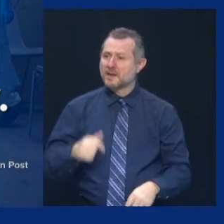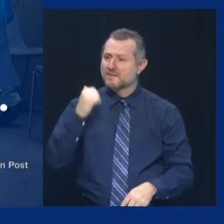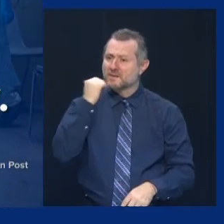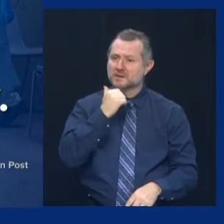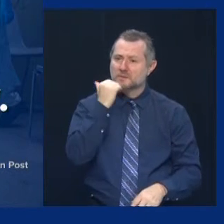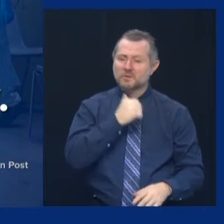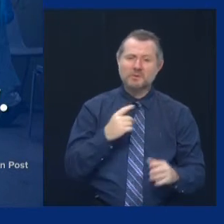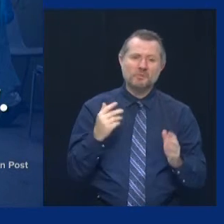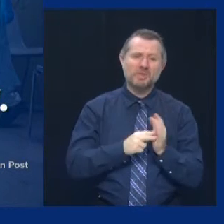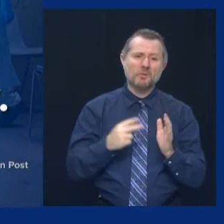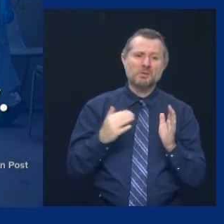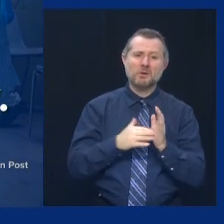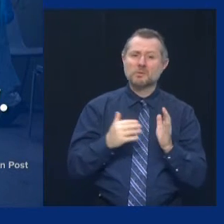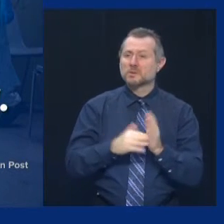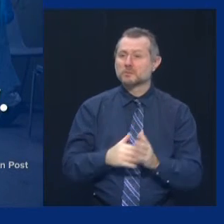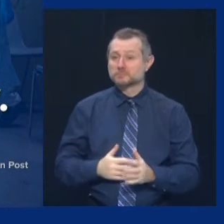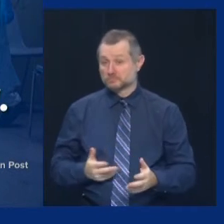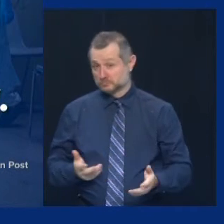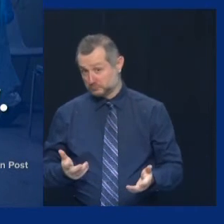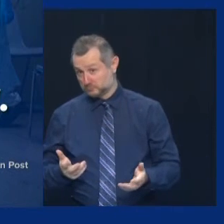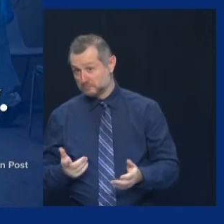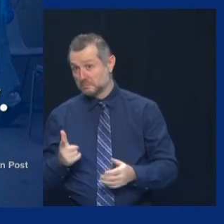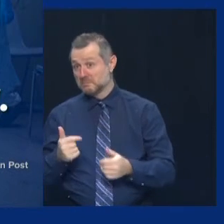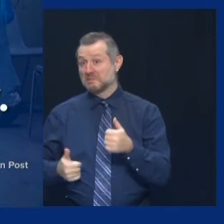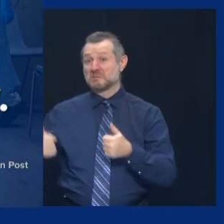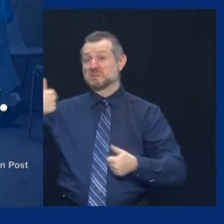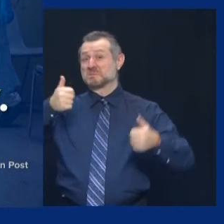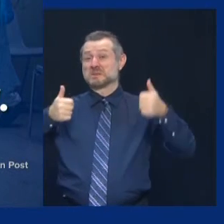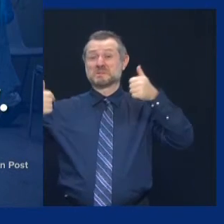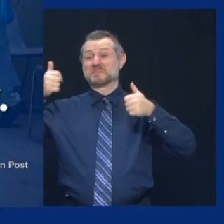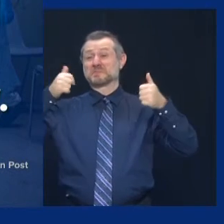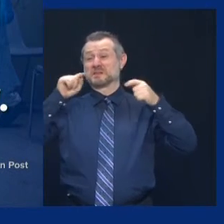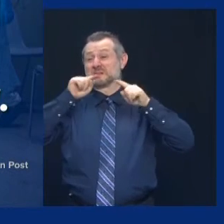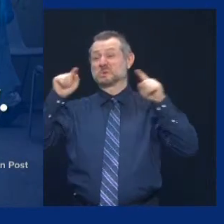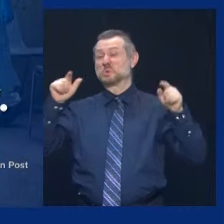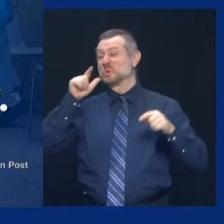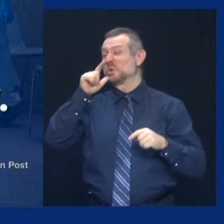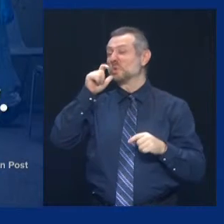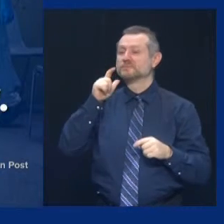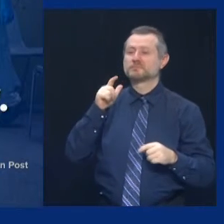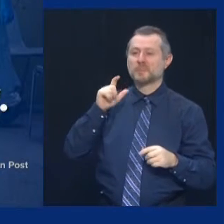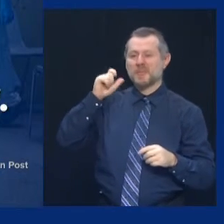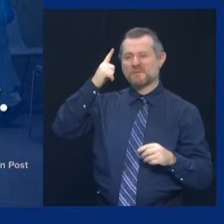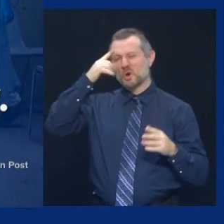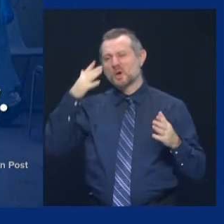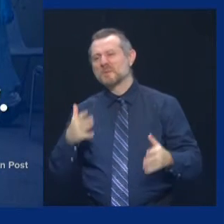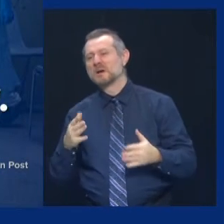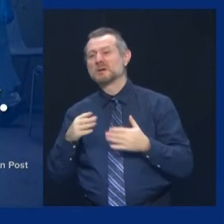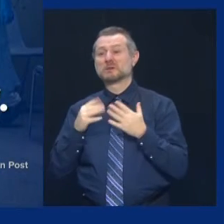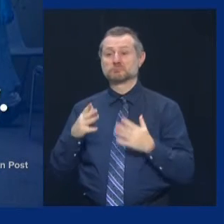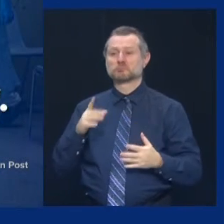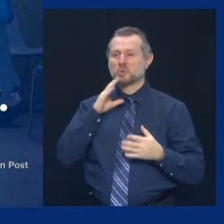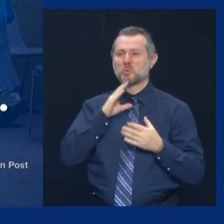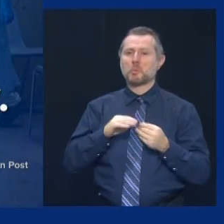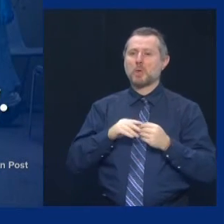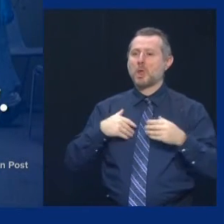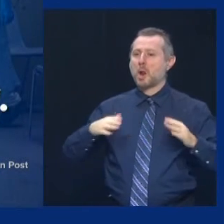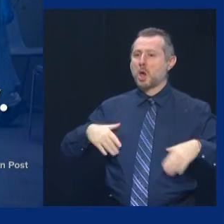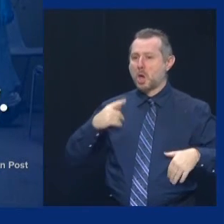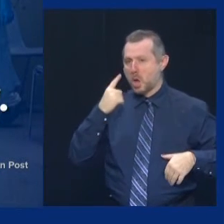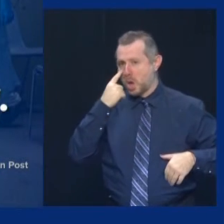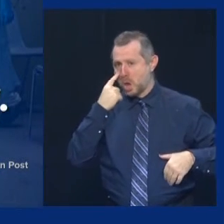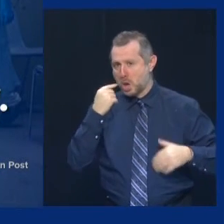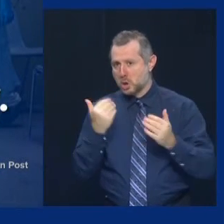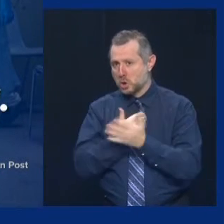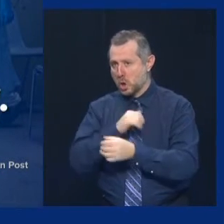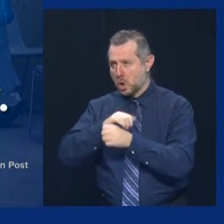The authorities say they haven't found the strain here yet. They are science-based.